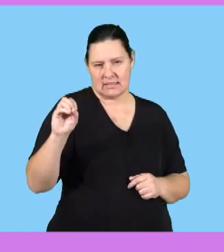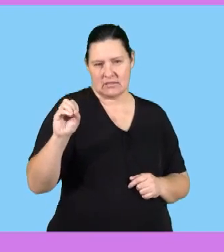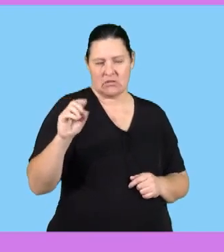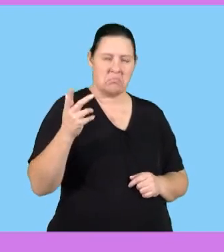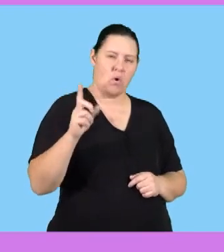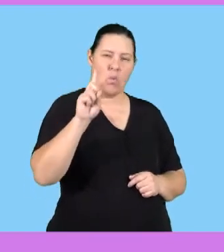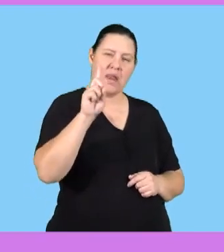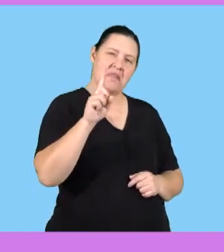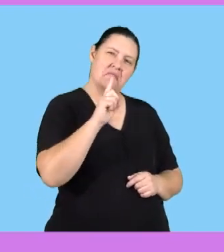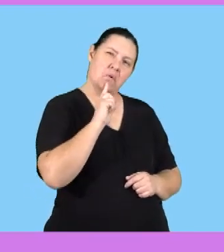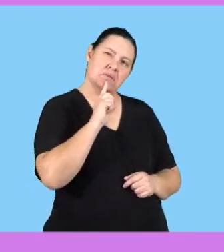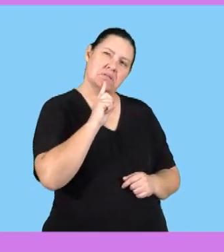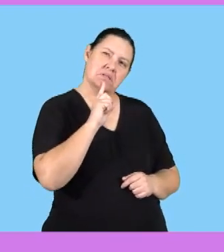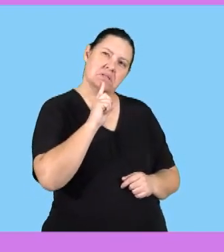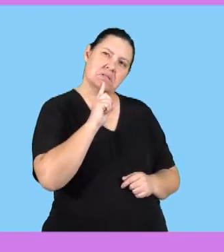say 1,080